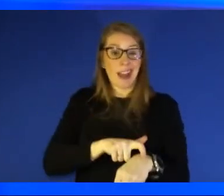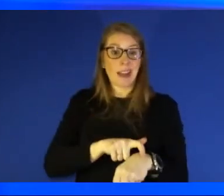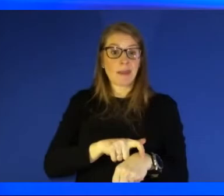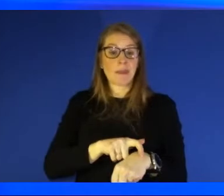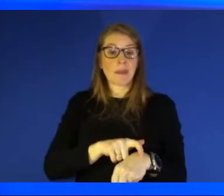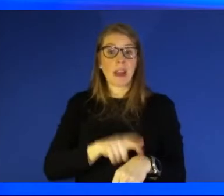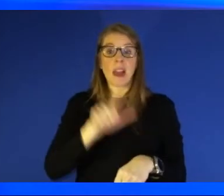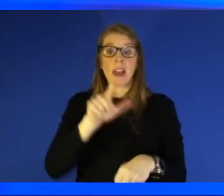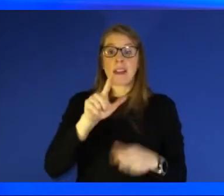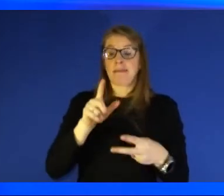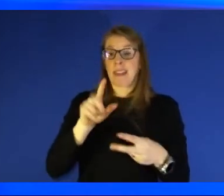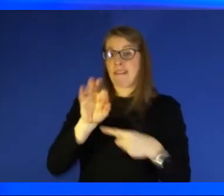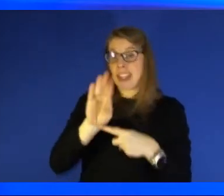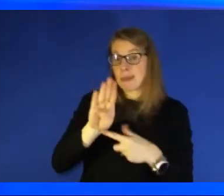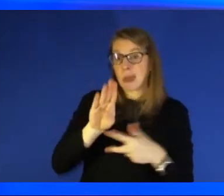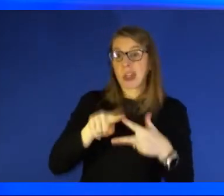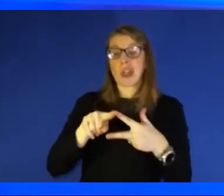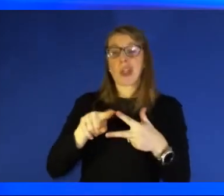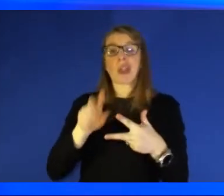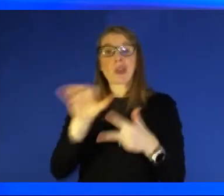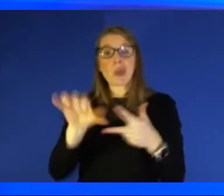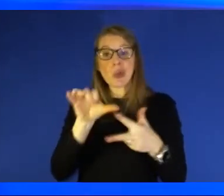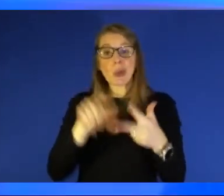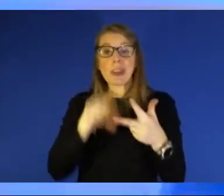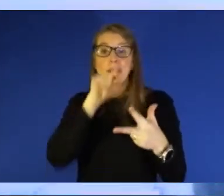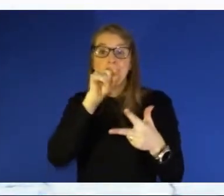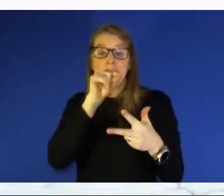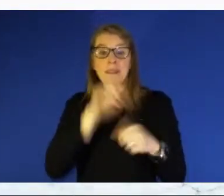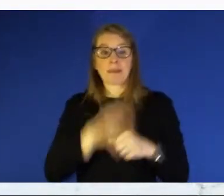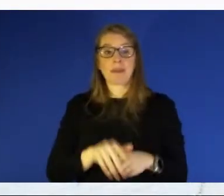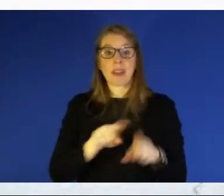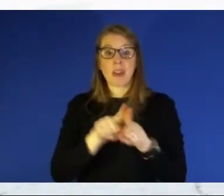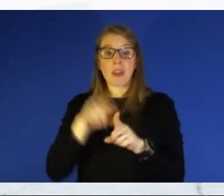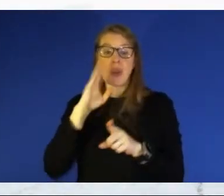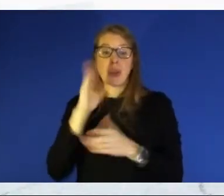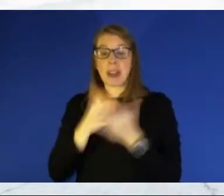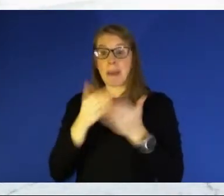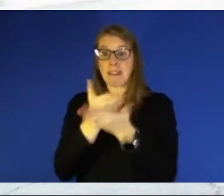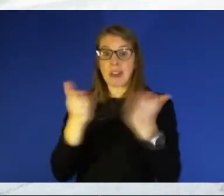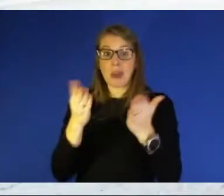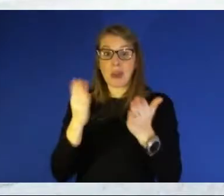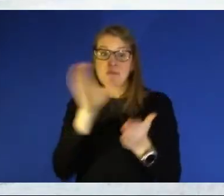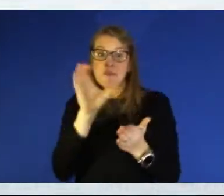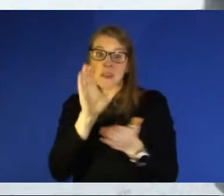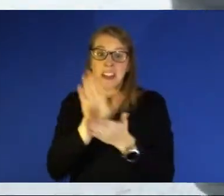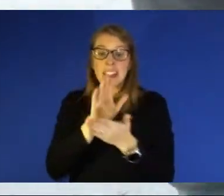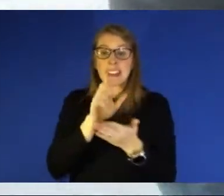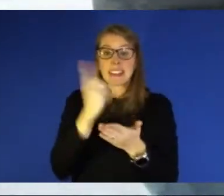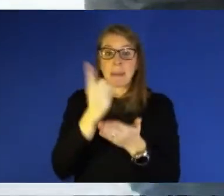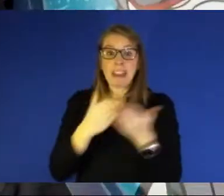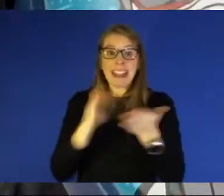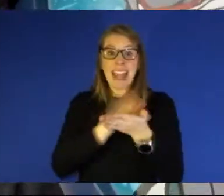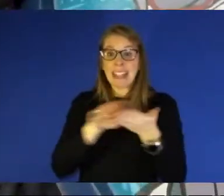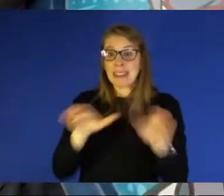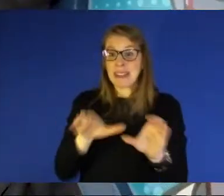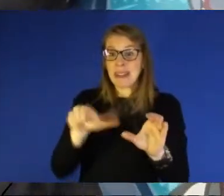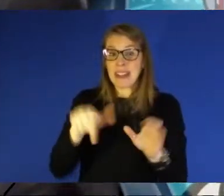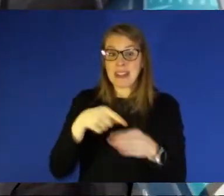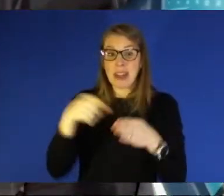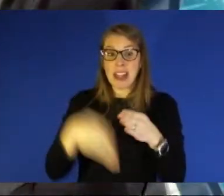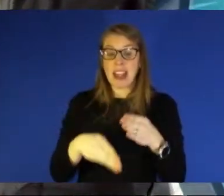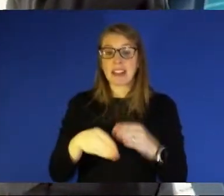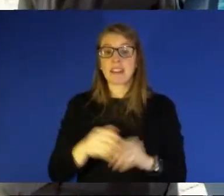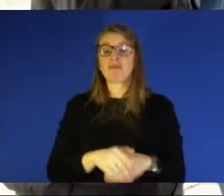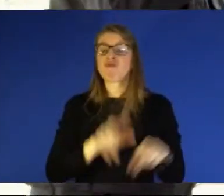Facebook, YouTube, and Twitter. And we know some of you might be looking for something nice to do this weekend. Well, why not grab the family and explore the